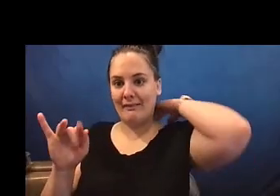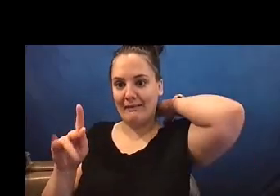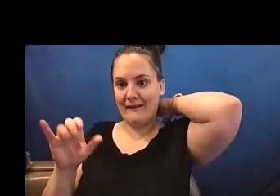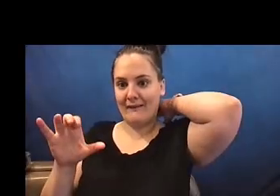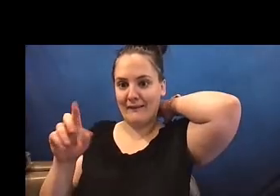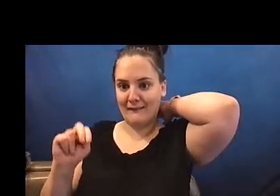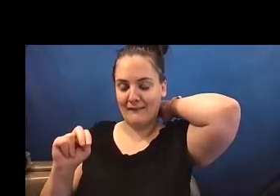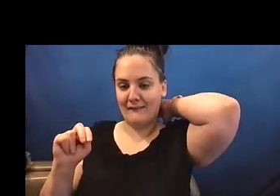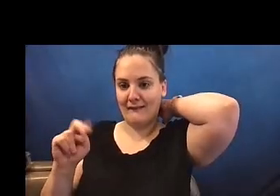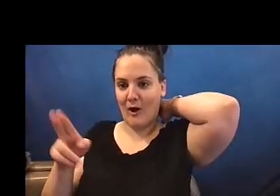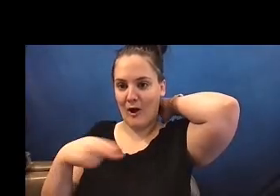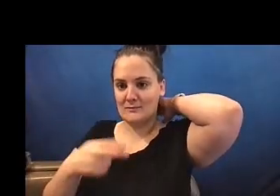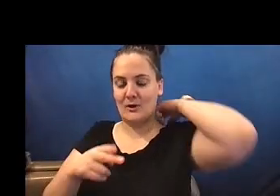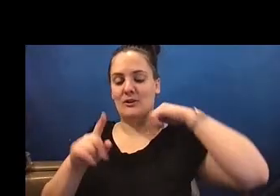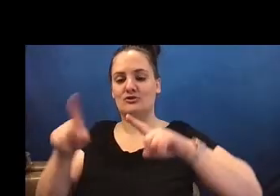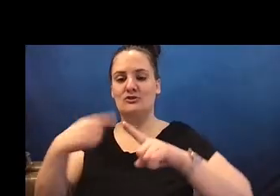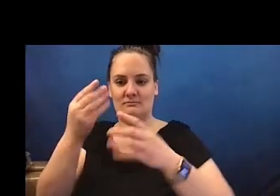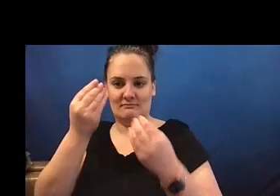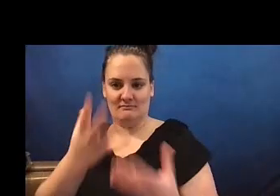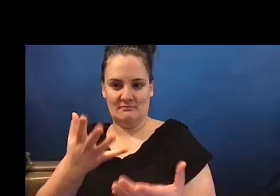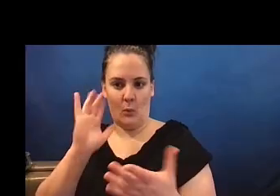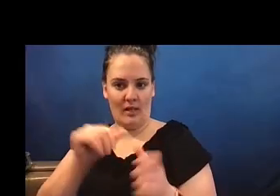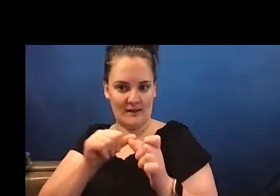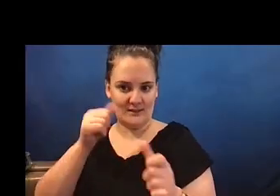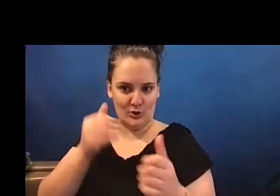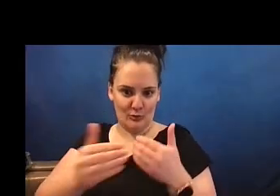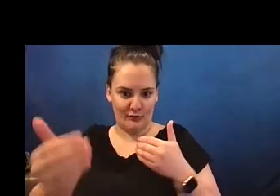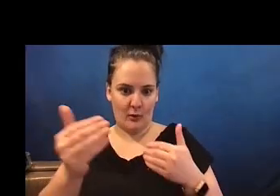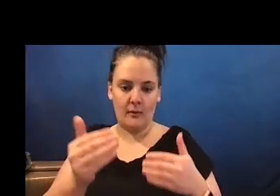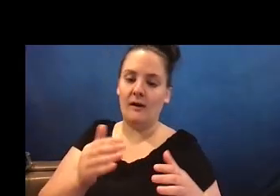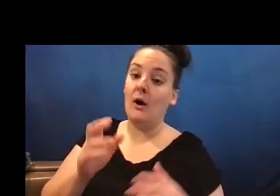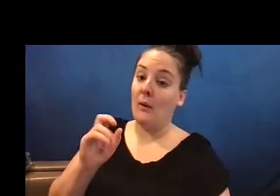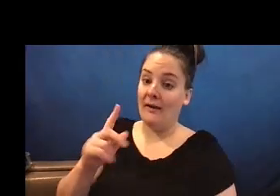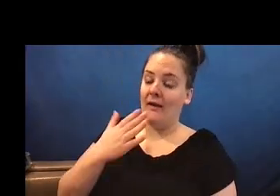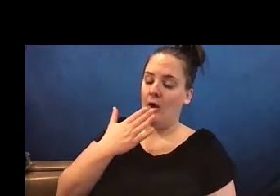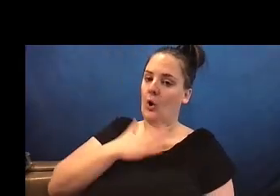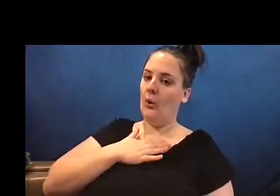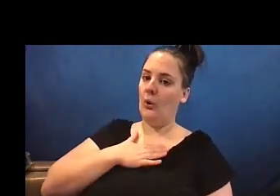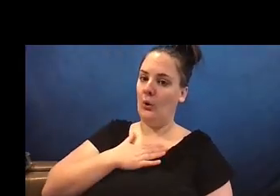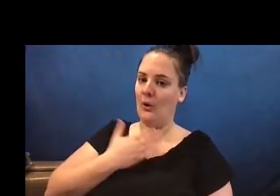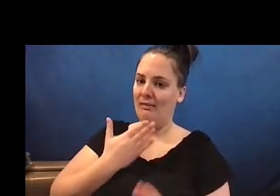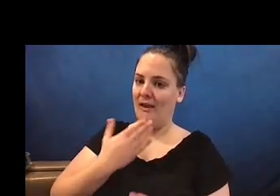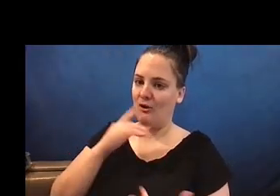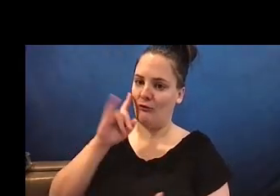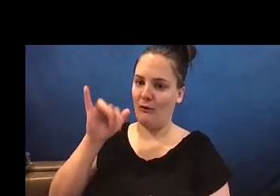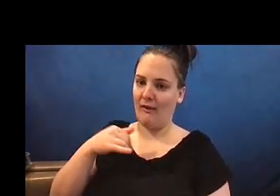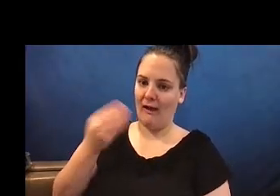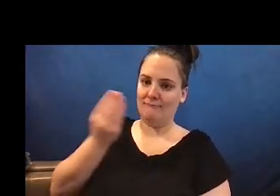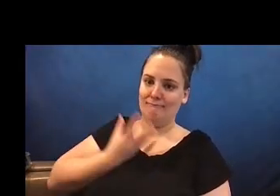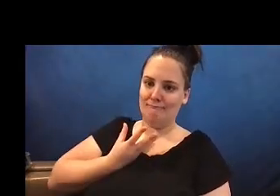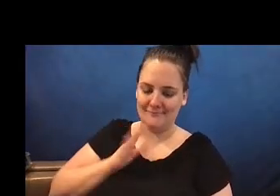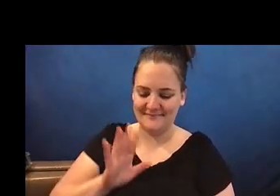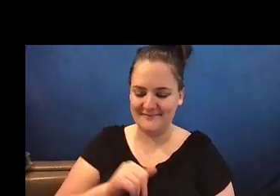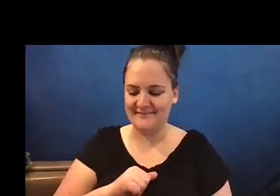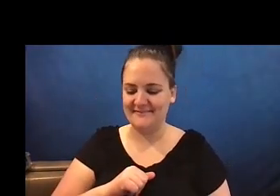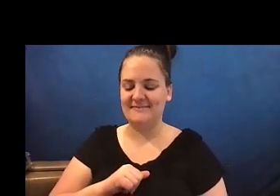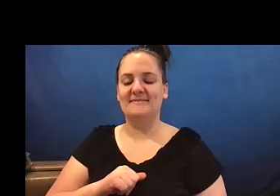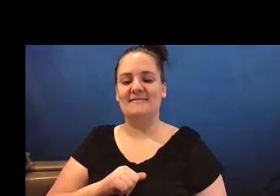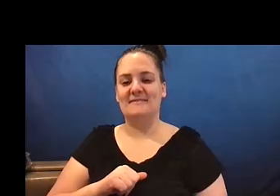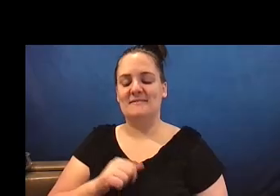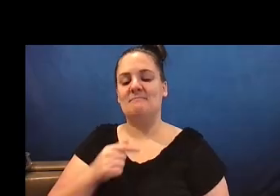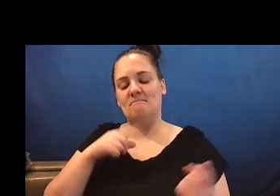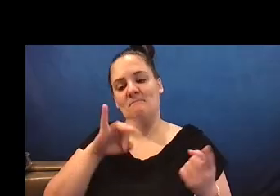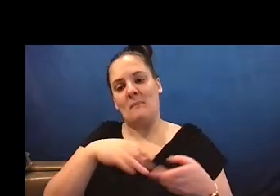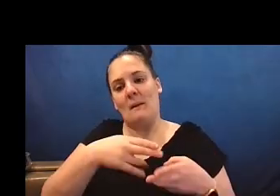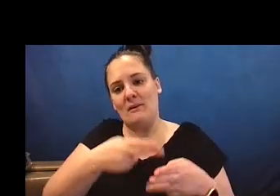move forward. So anyway, back to you. Yeah, thank you for that reassurance. yeah. It's sort of what I talked